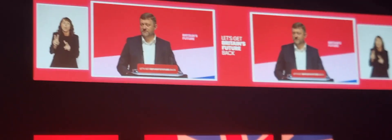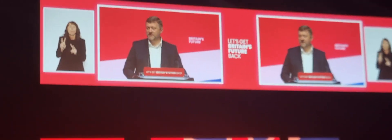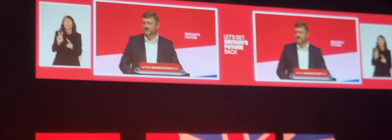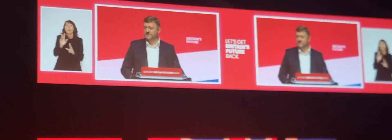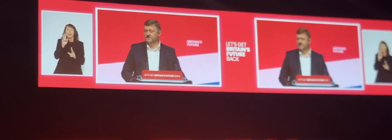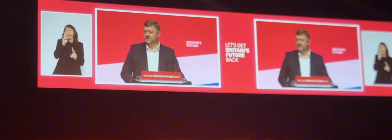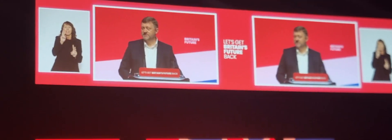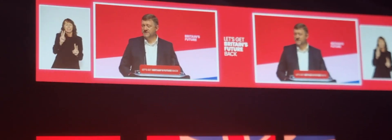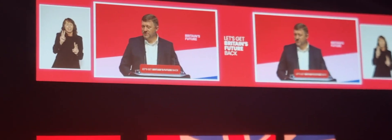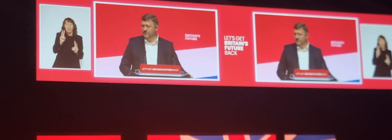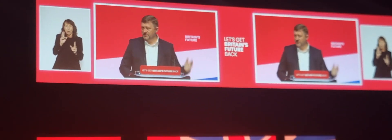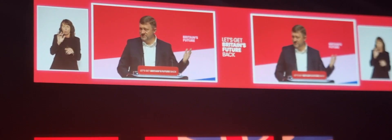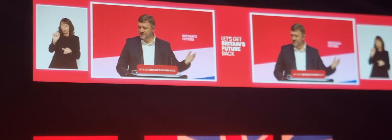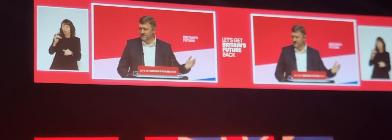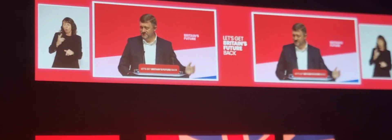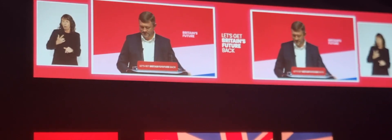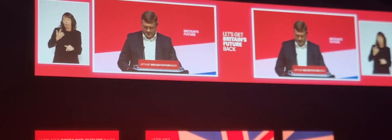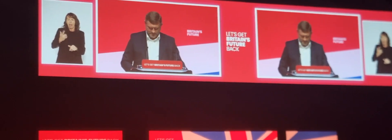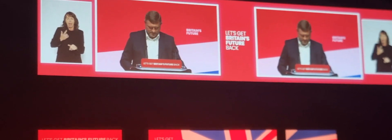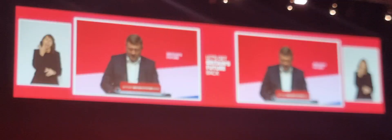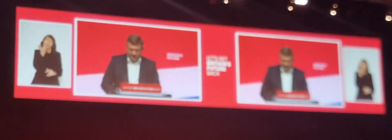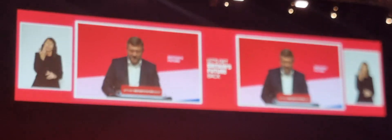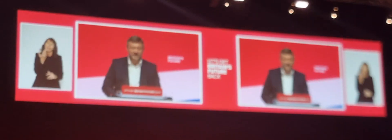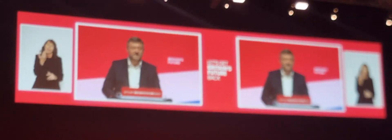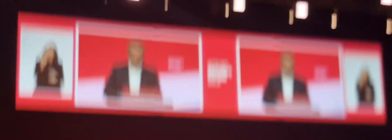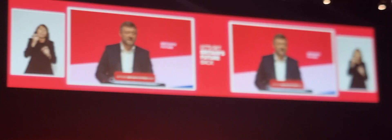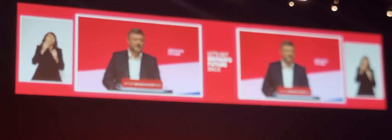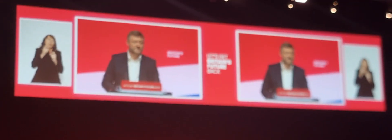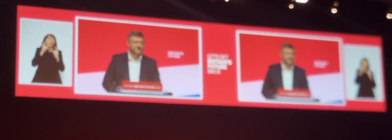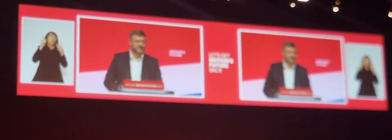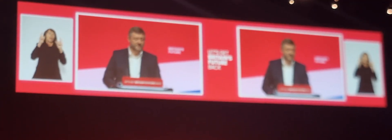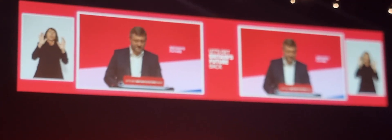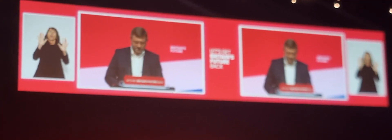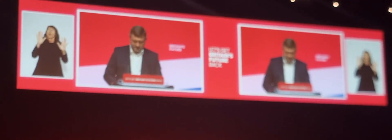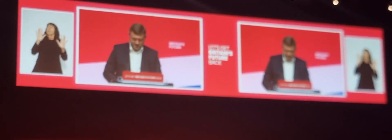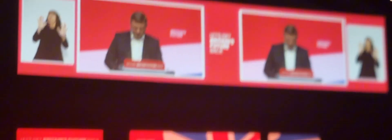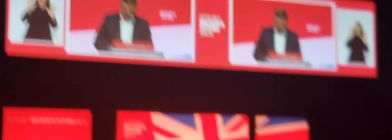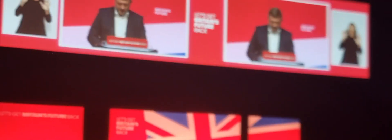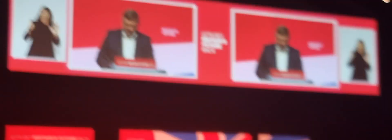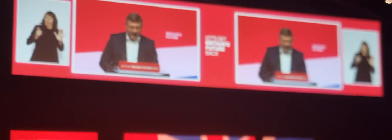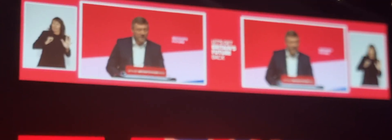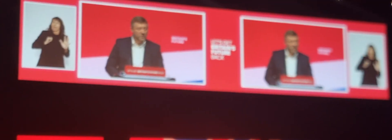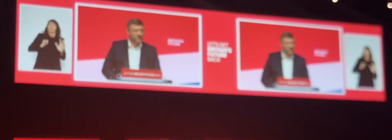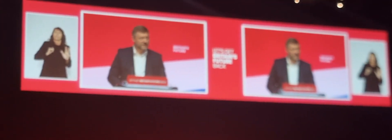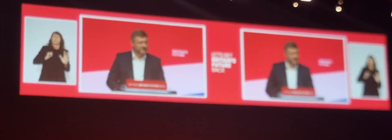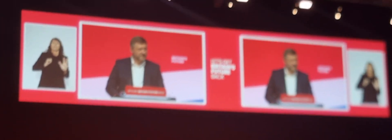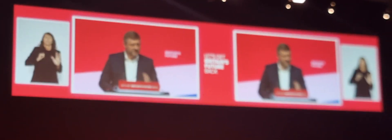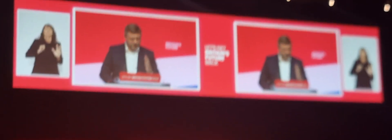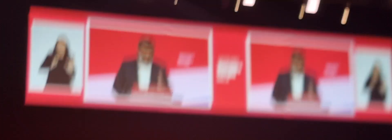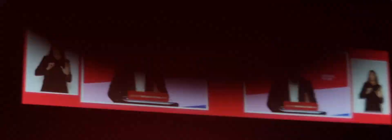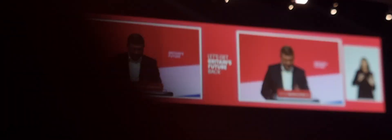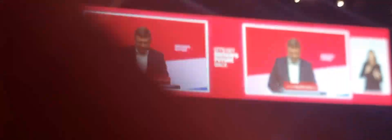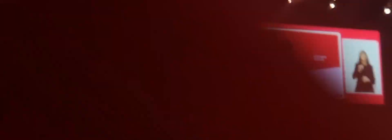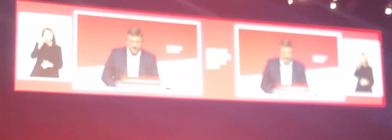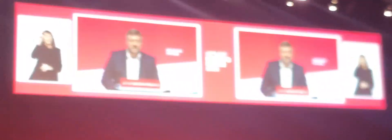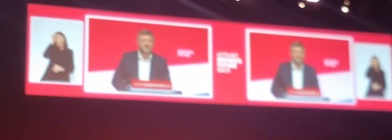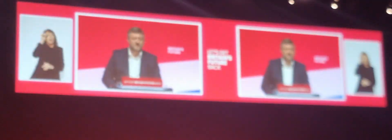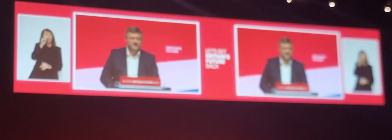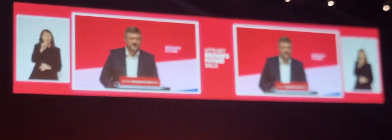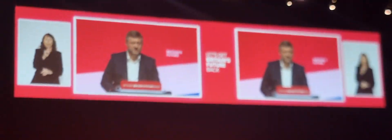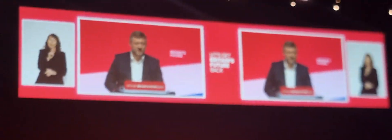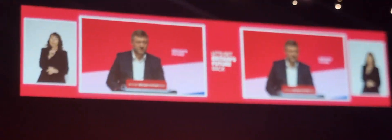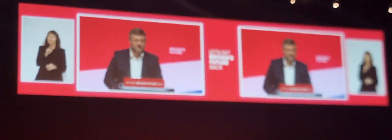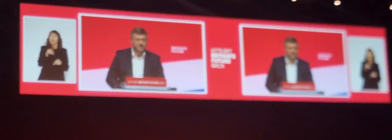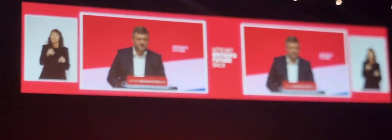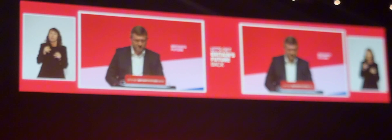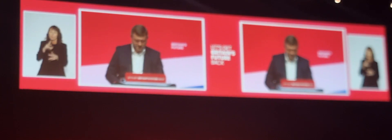our troops. Thank you. Next, other comments. I know that Liverpool streets remember